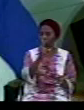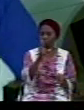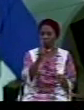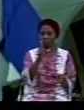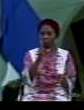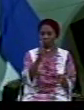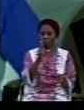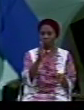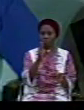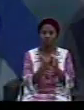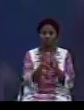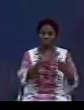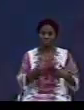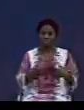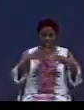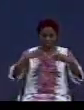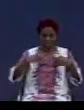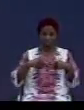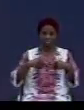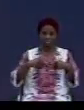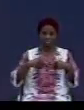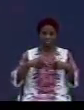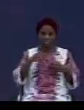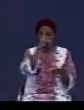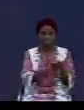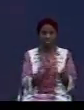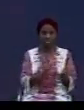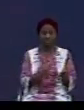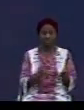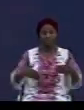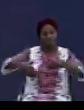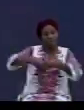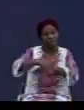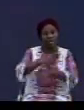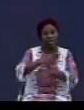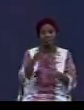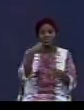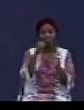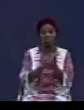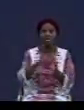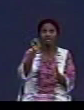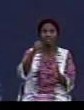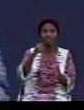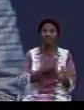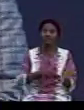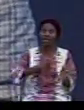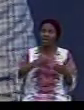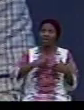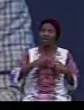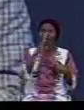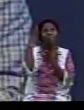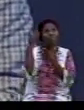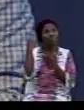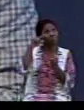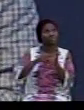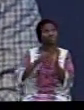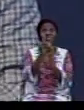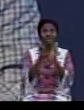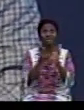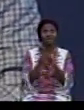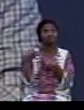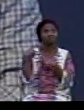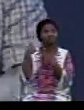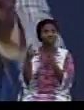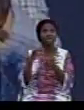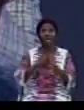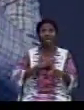believe, embrace, and you say, yes, Lord, I've been waiting for this hour. I couldn't do that. I couldn't